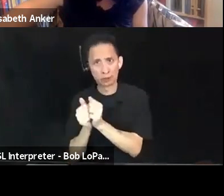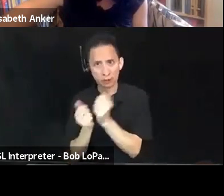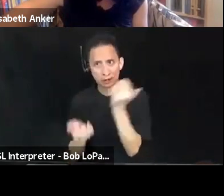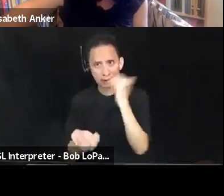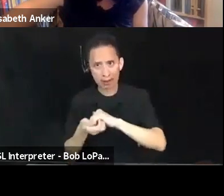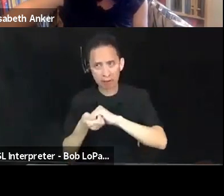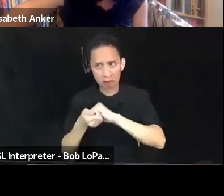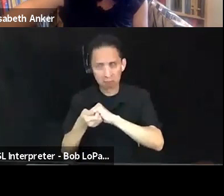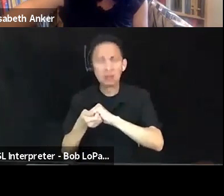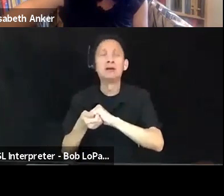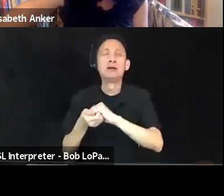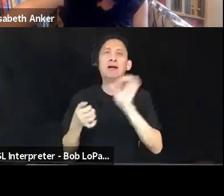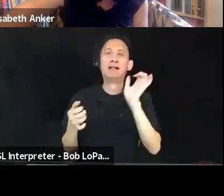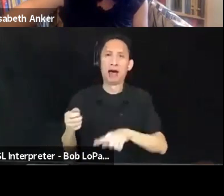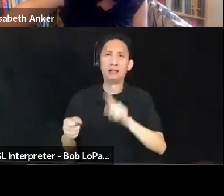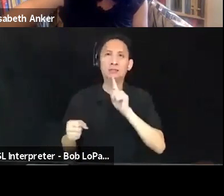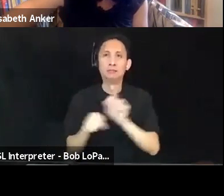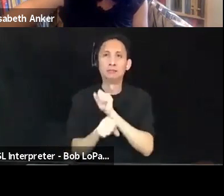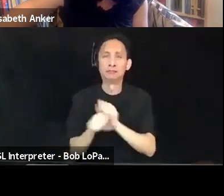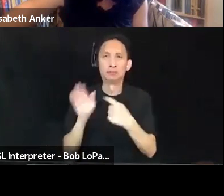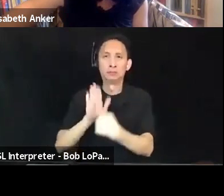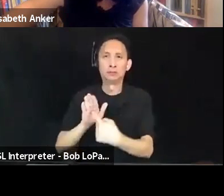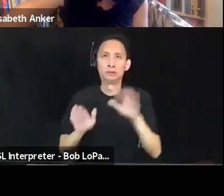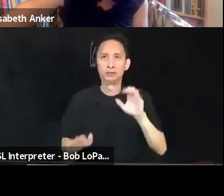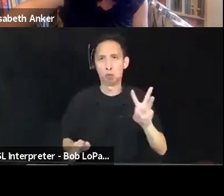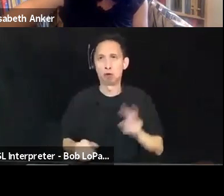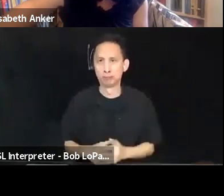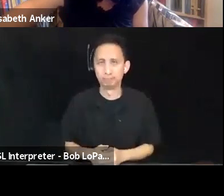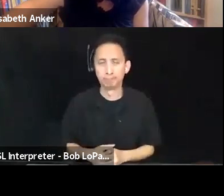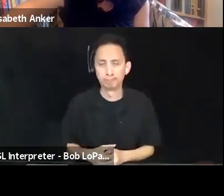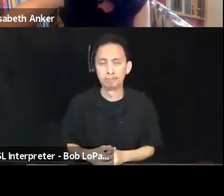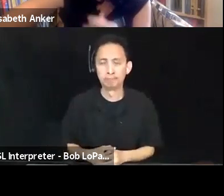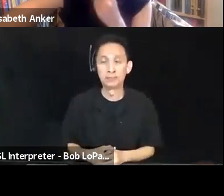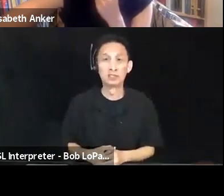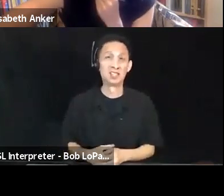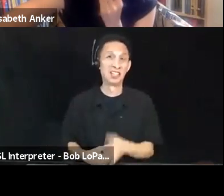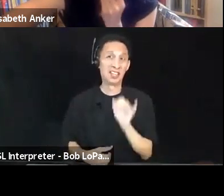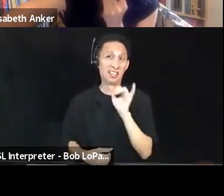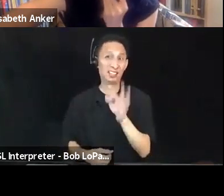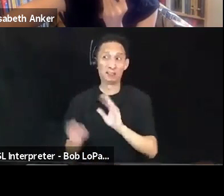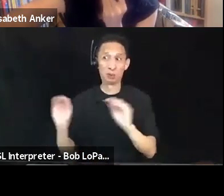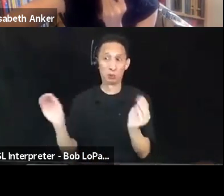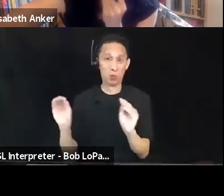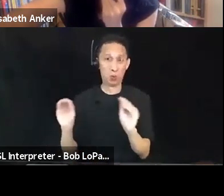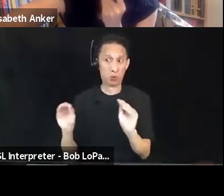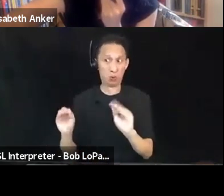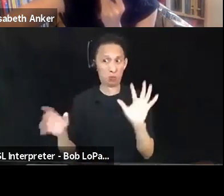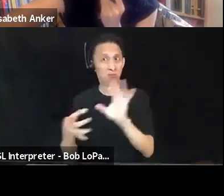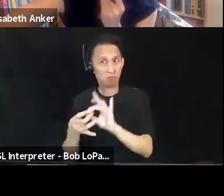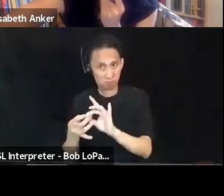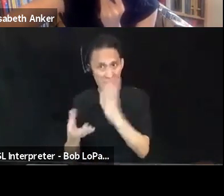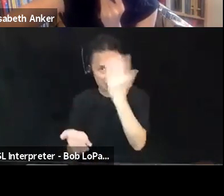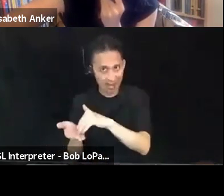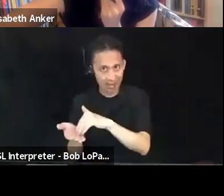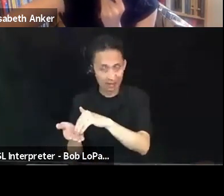true, authentic civil war. Short of that prospect of reconciliation, we